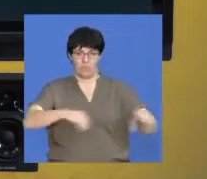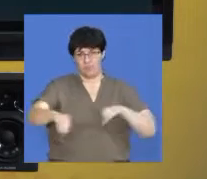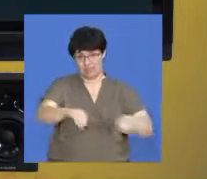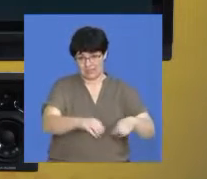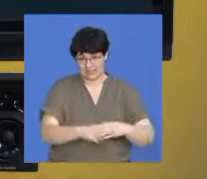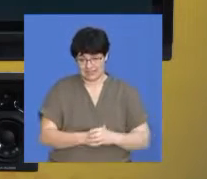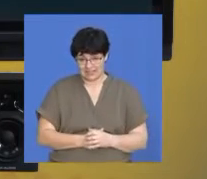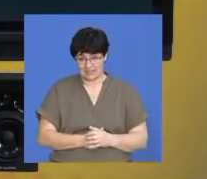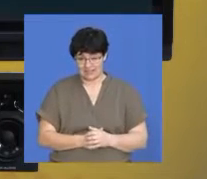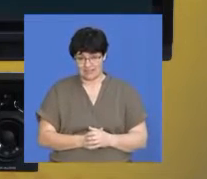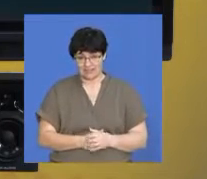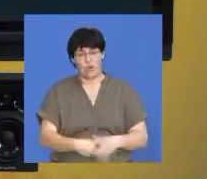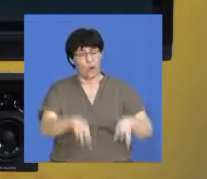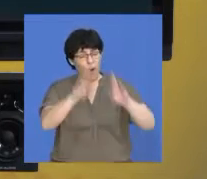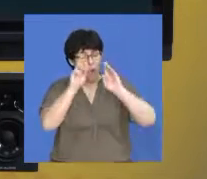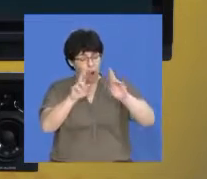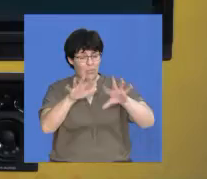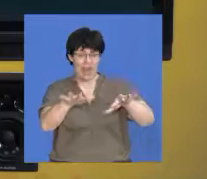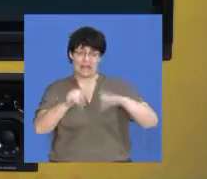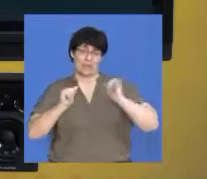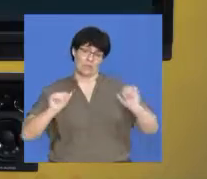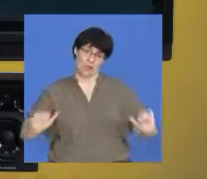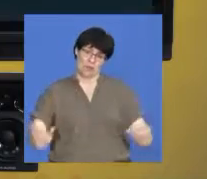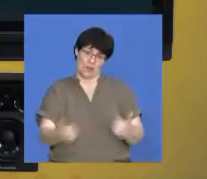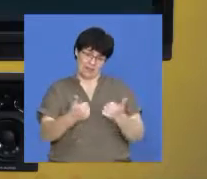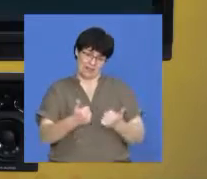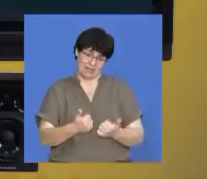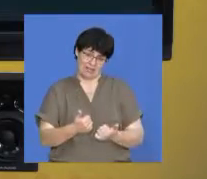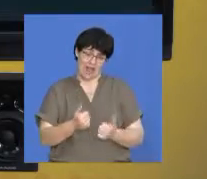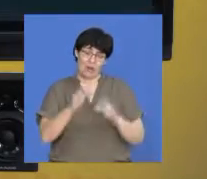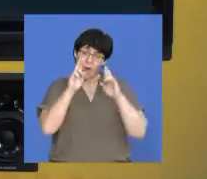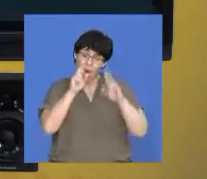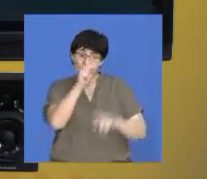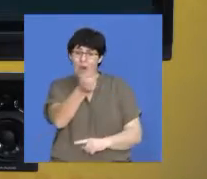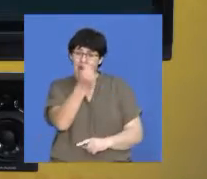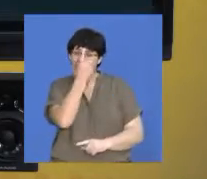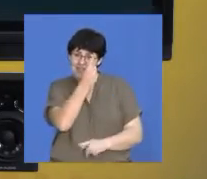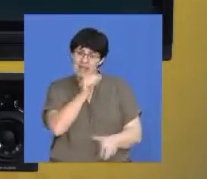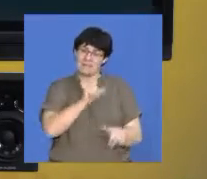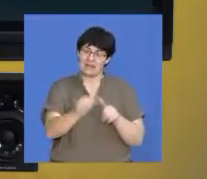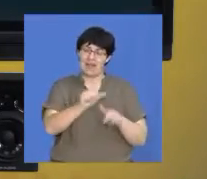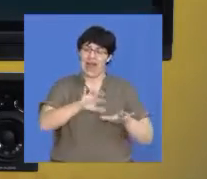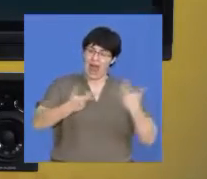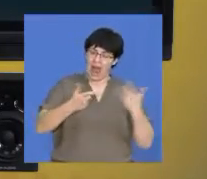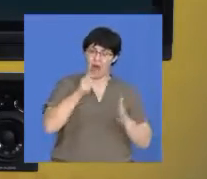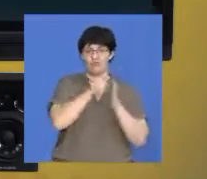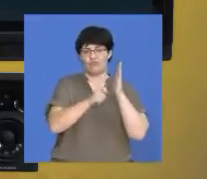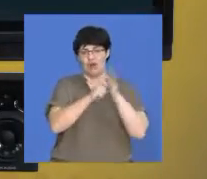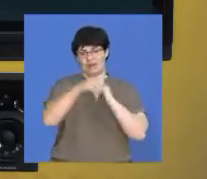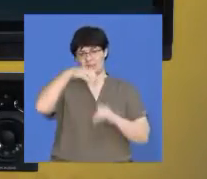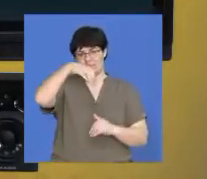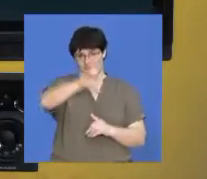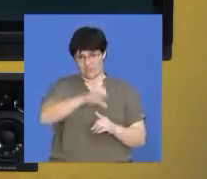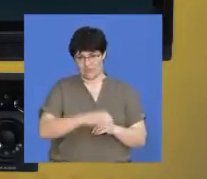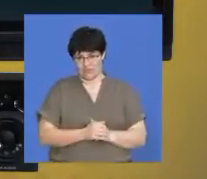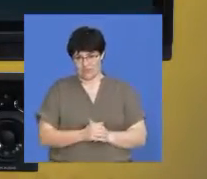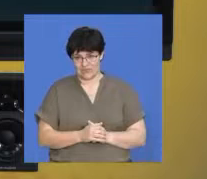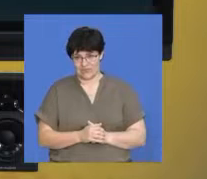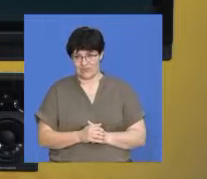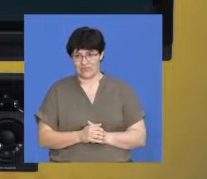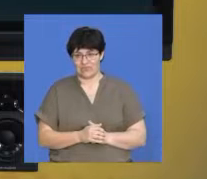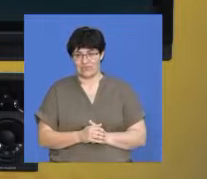hope you are going to do well in the exam, and I hope that helps you understand how to write a paragraph.